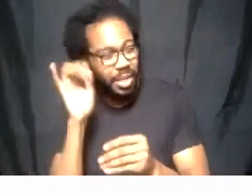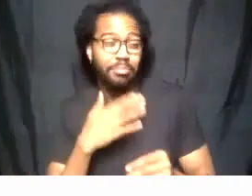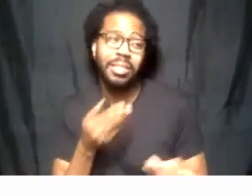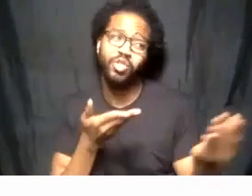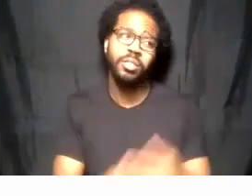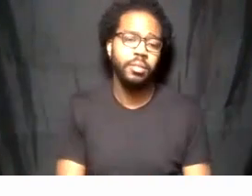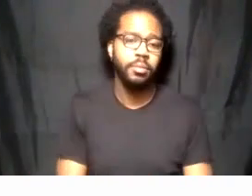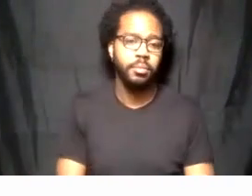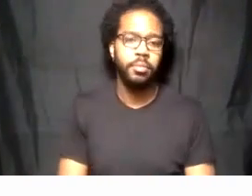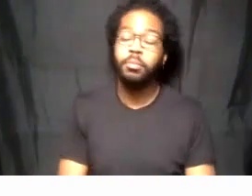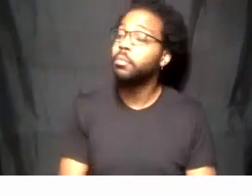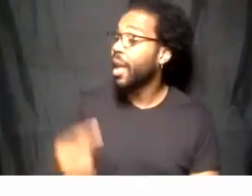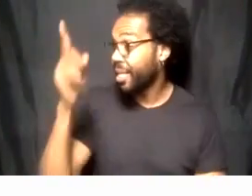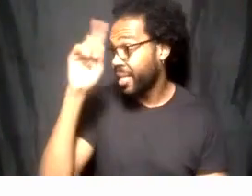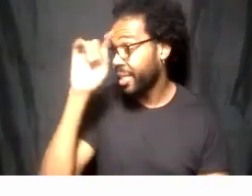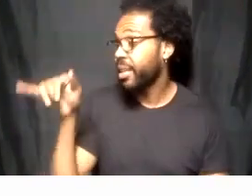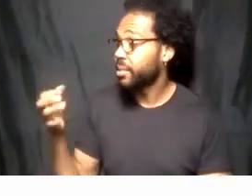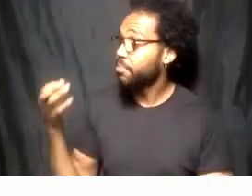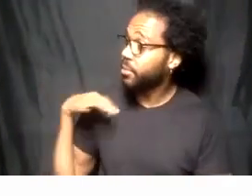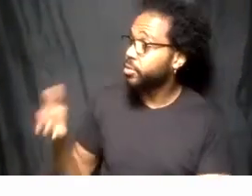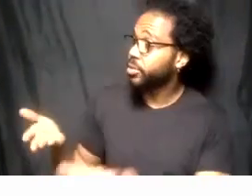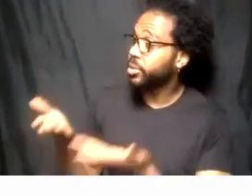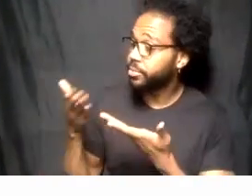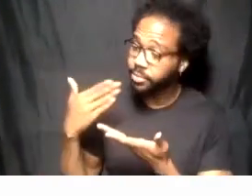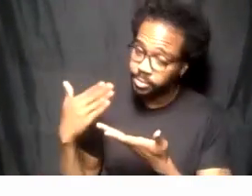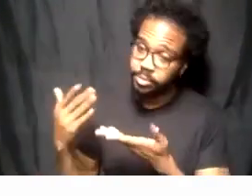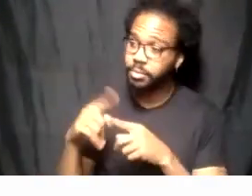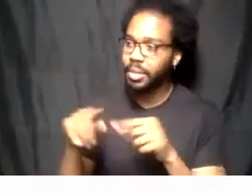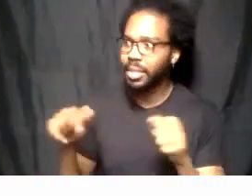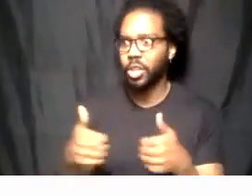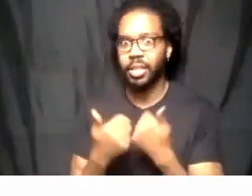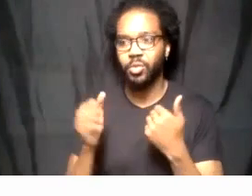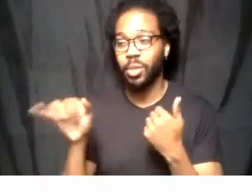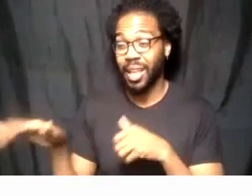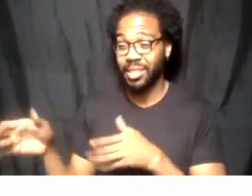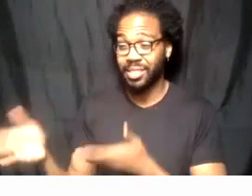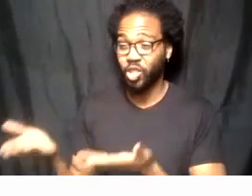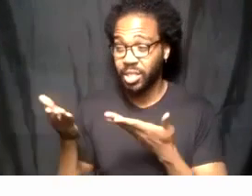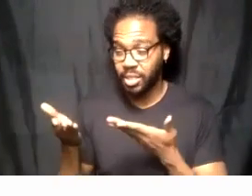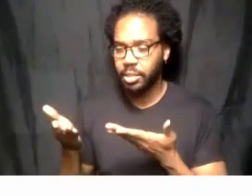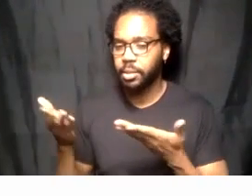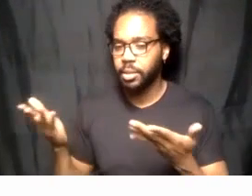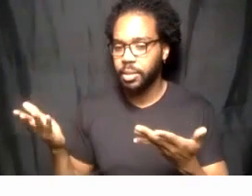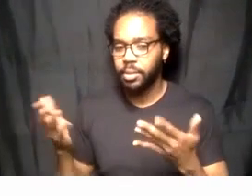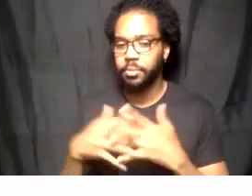I think it's a helpful suggestion. I do think, I mean, the challenge of the suggestion is